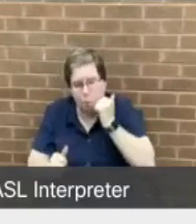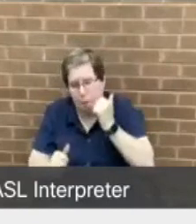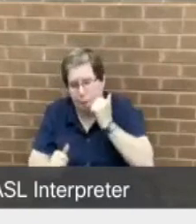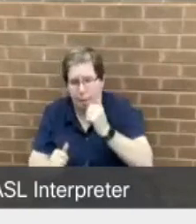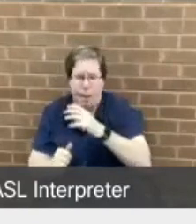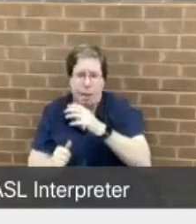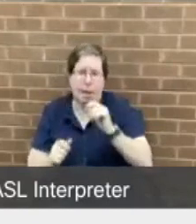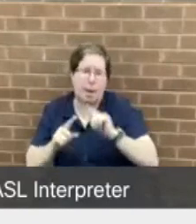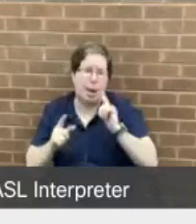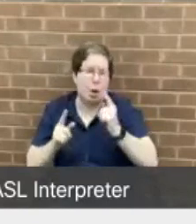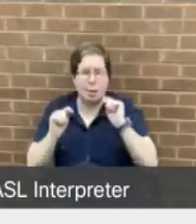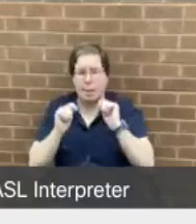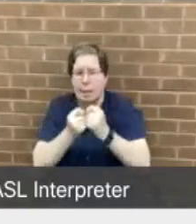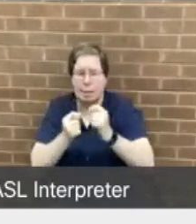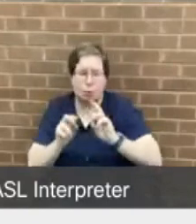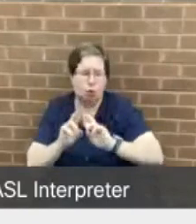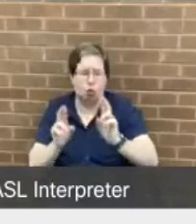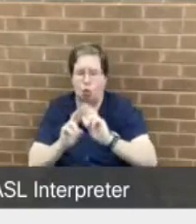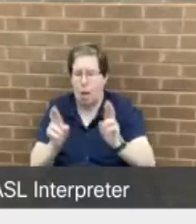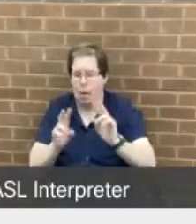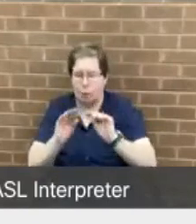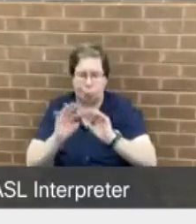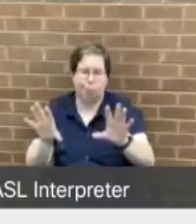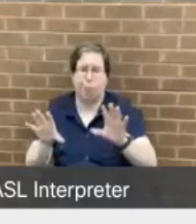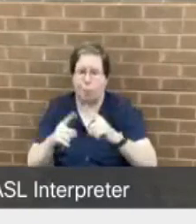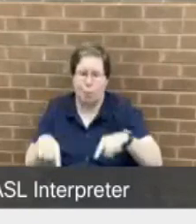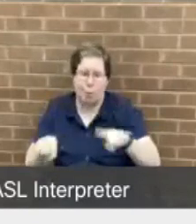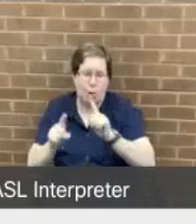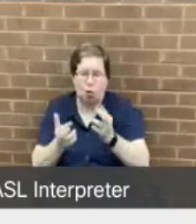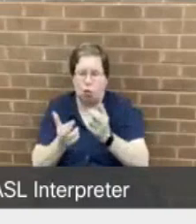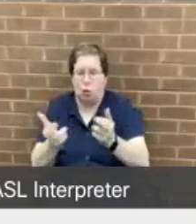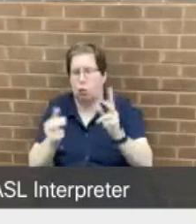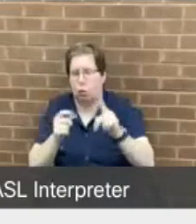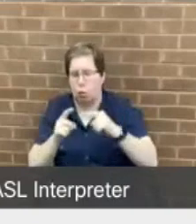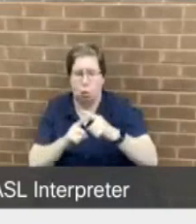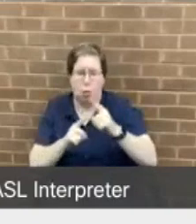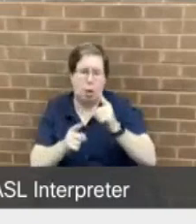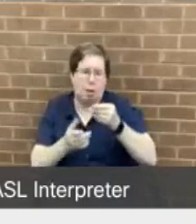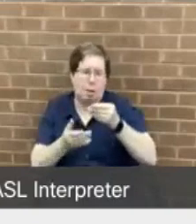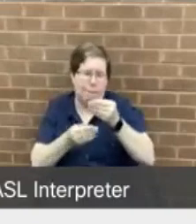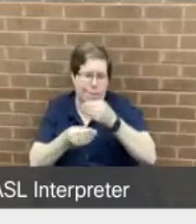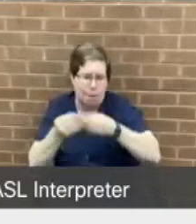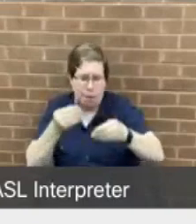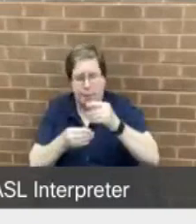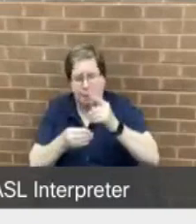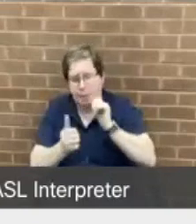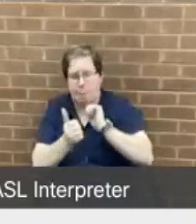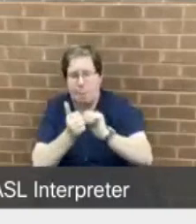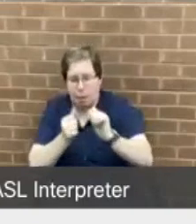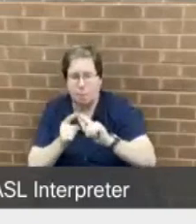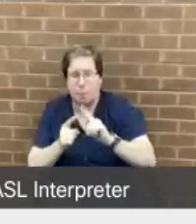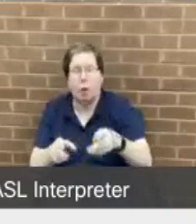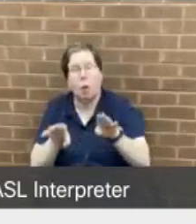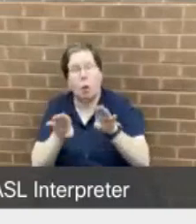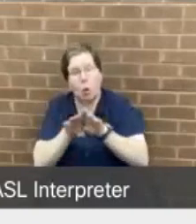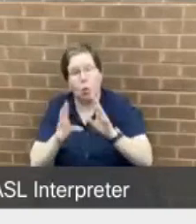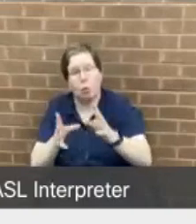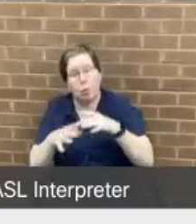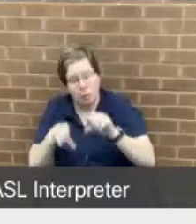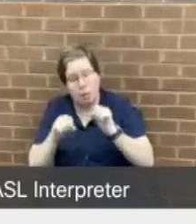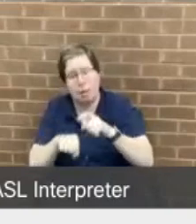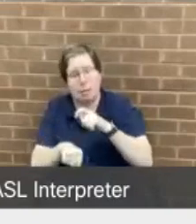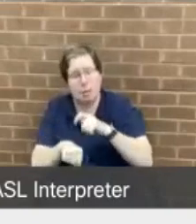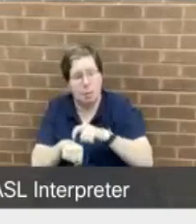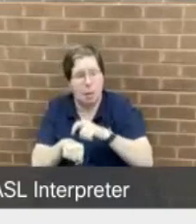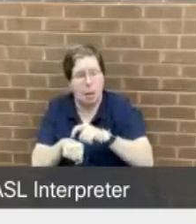our teams are ready to deploy those resources as soon as that funding is passed and help strengthen our system. In closing, I do want to take the